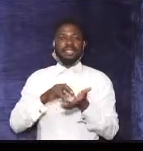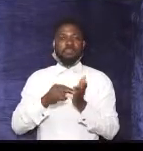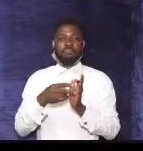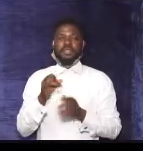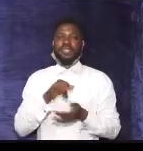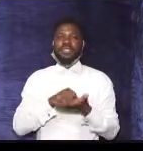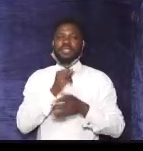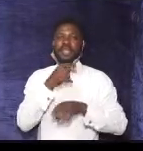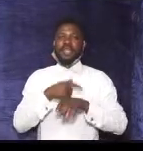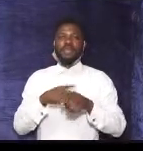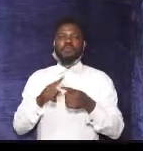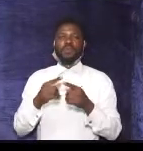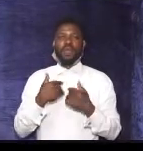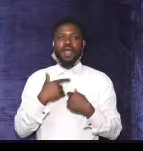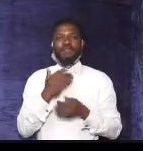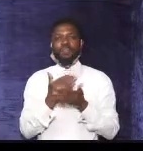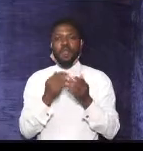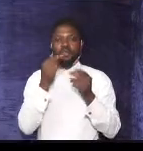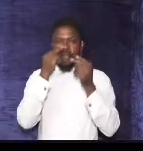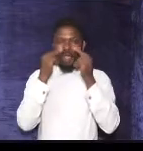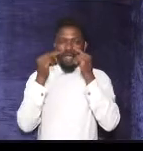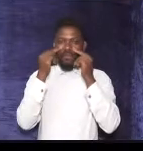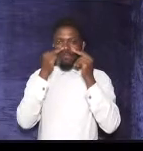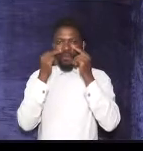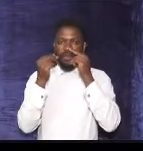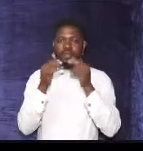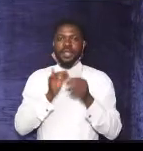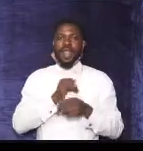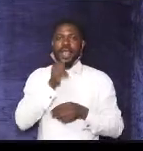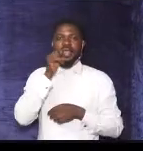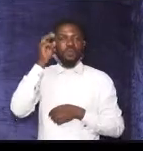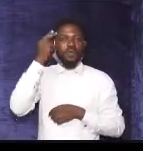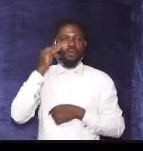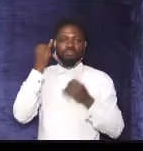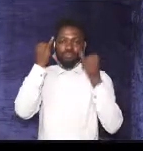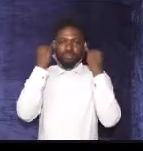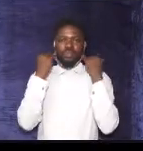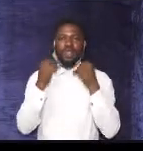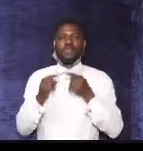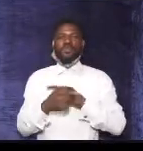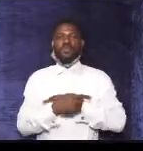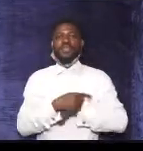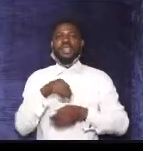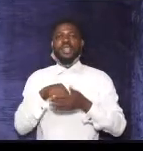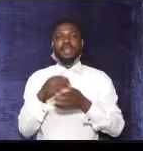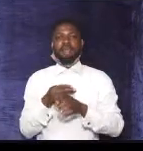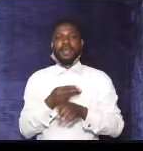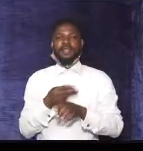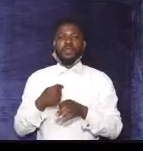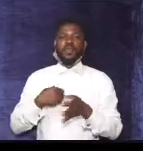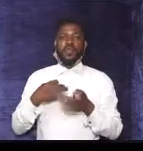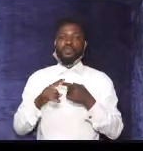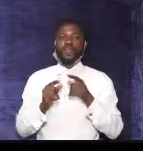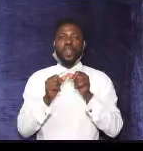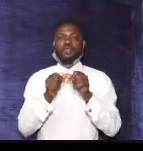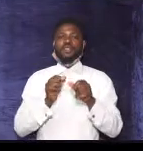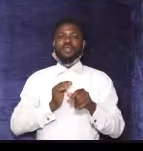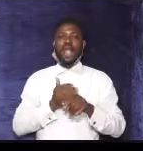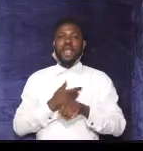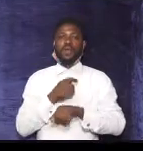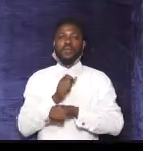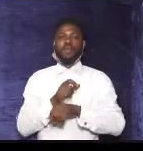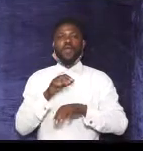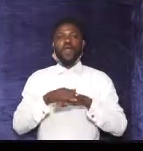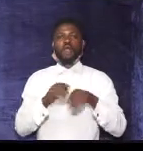time, and that means it is time to have some fun. Hi, I'm Uncle Agbaje. Today in mathematics, we will